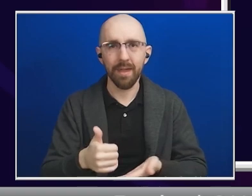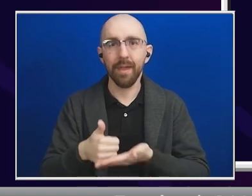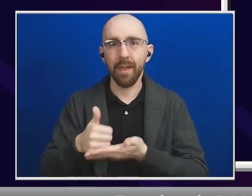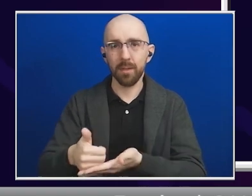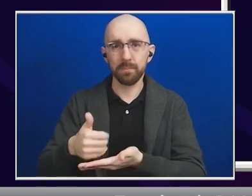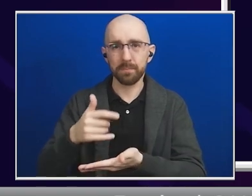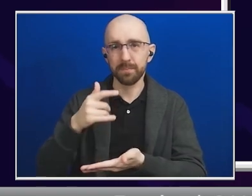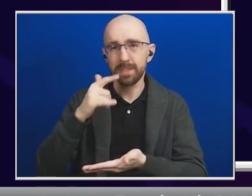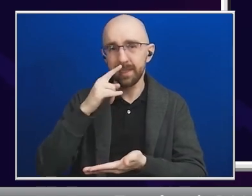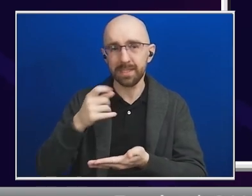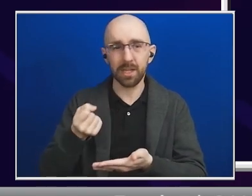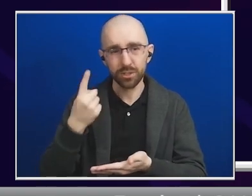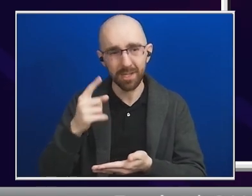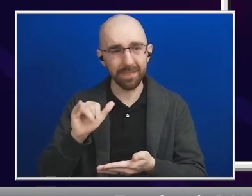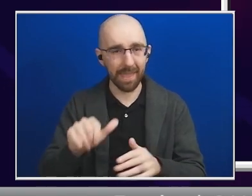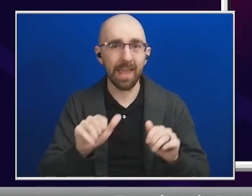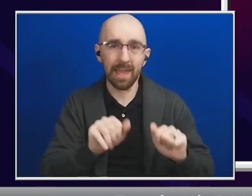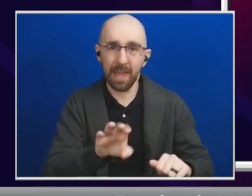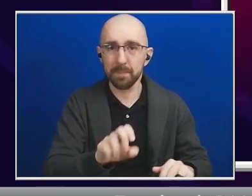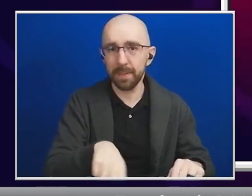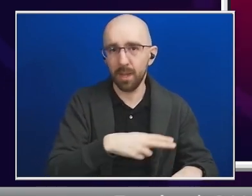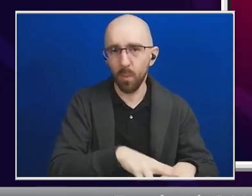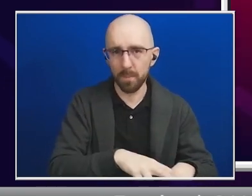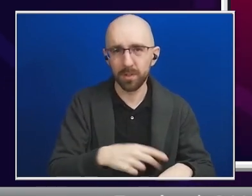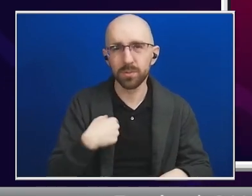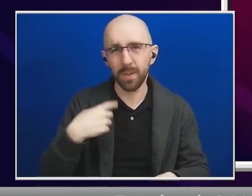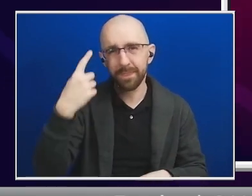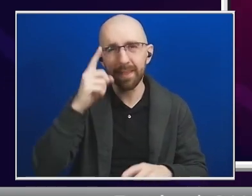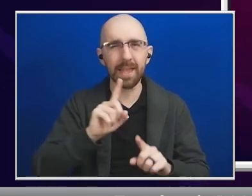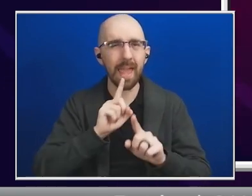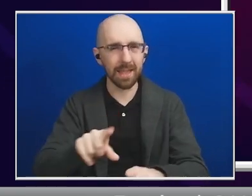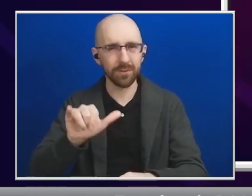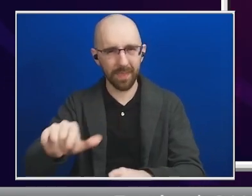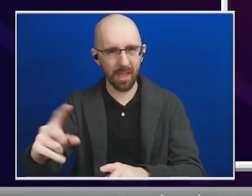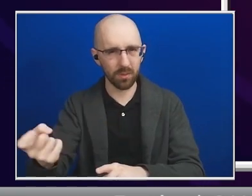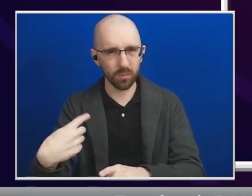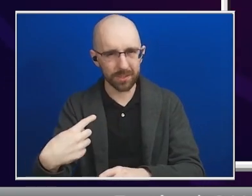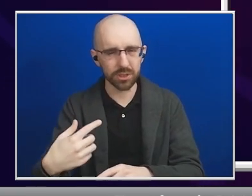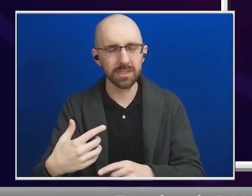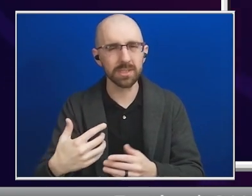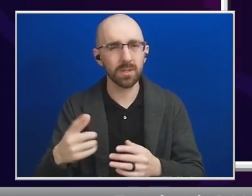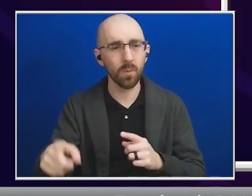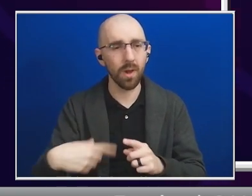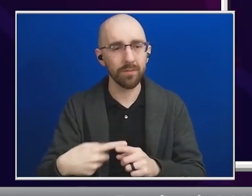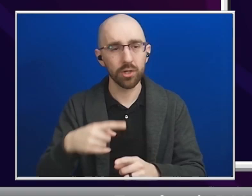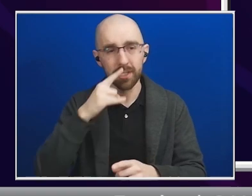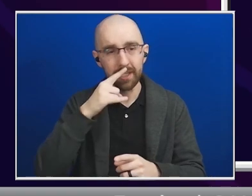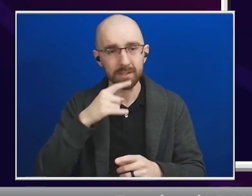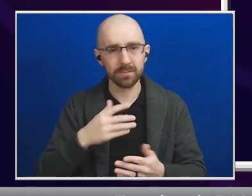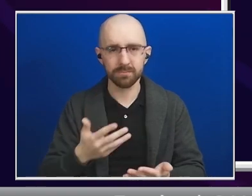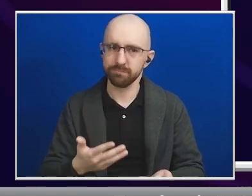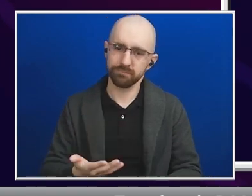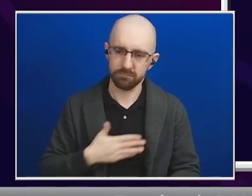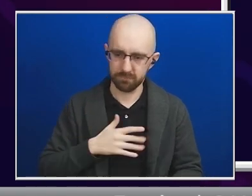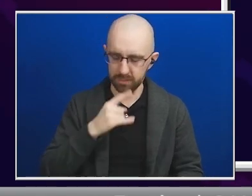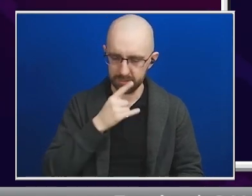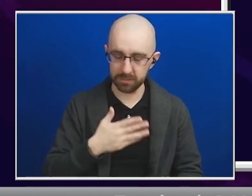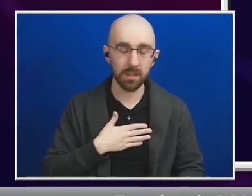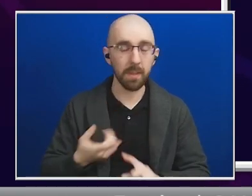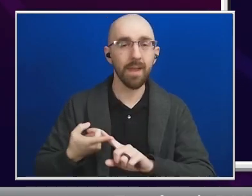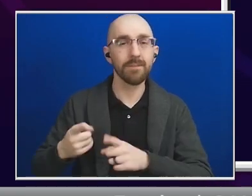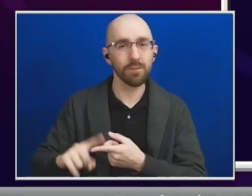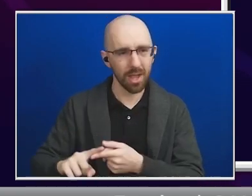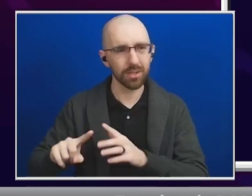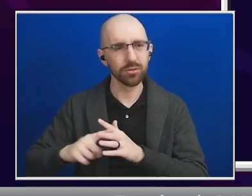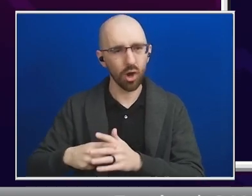be your normal. So, I mean, I think to answer that question, when my kids started, my friends started playing